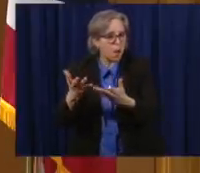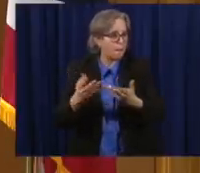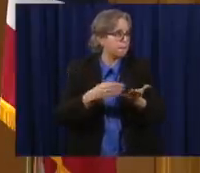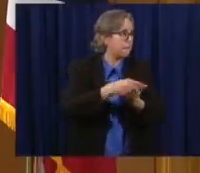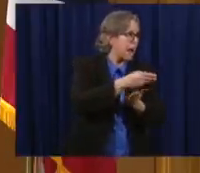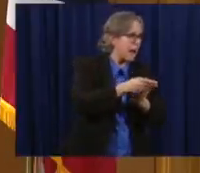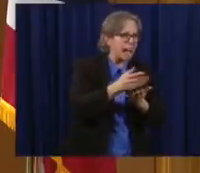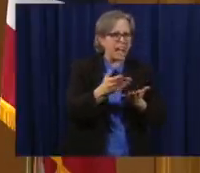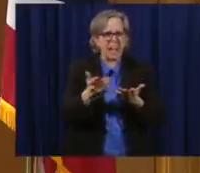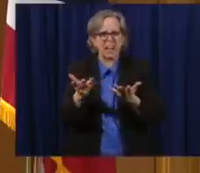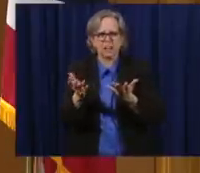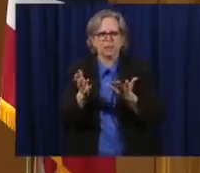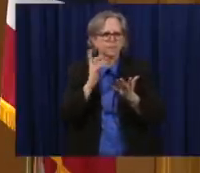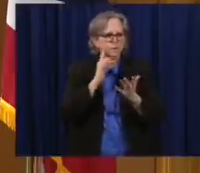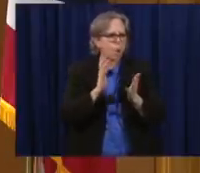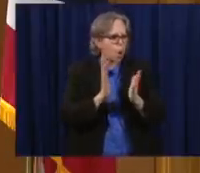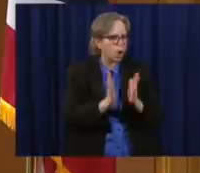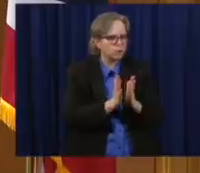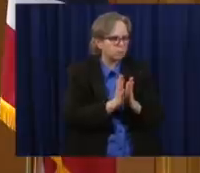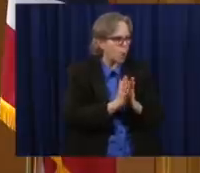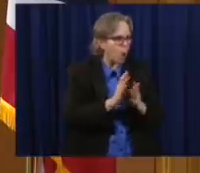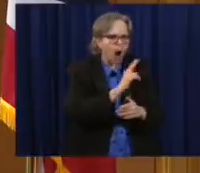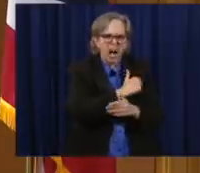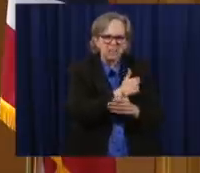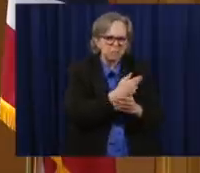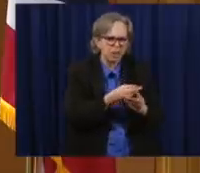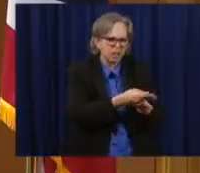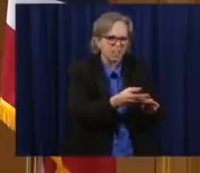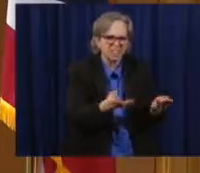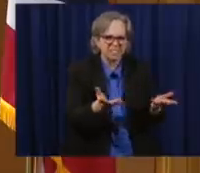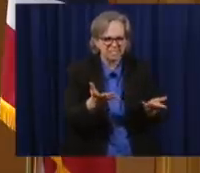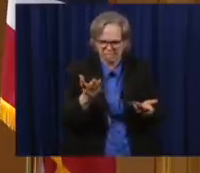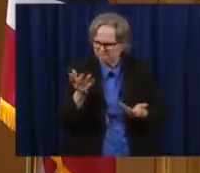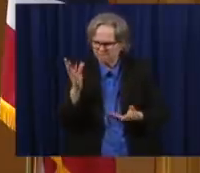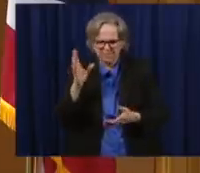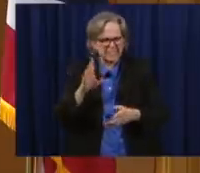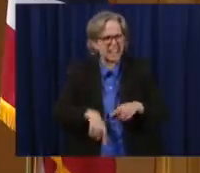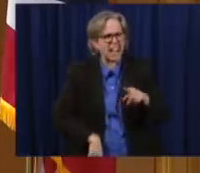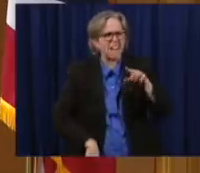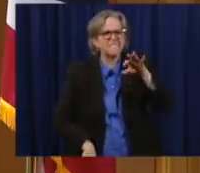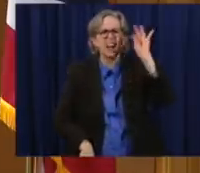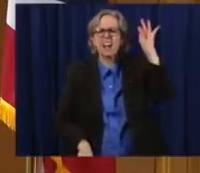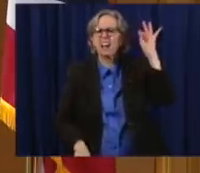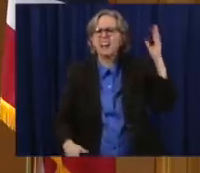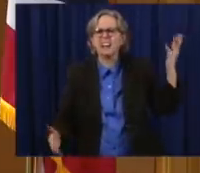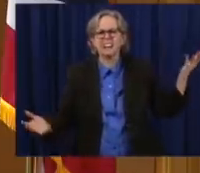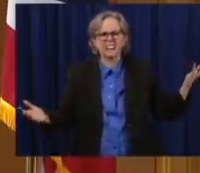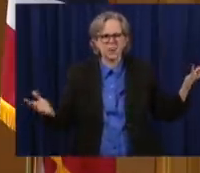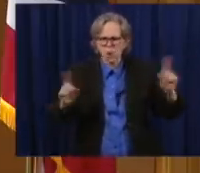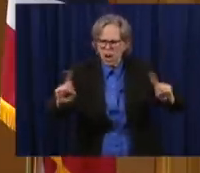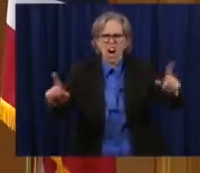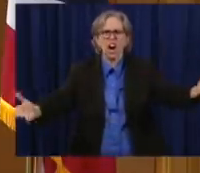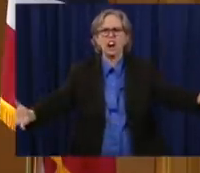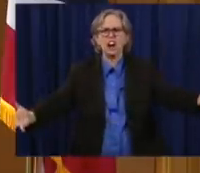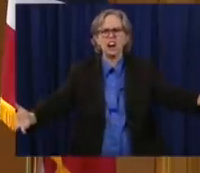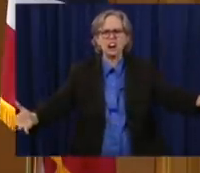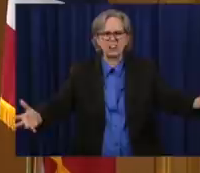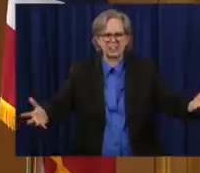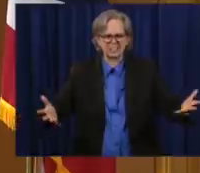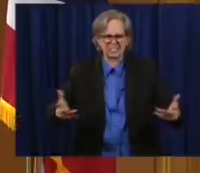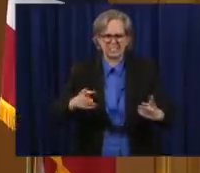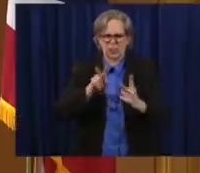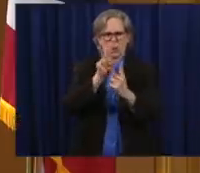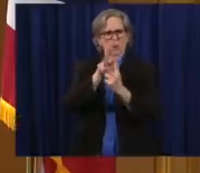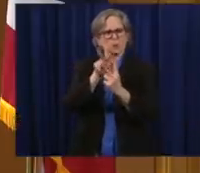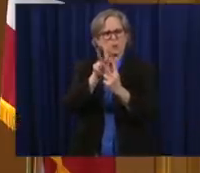and to the other places around the state. So as I look at it, I kind of boil it down to